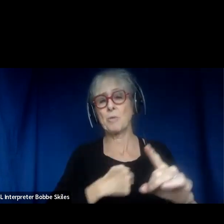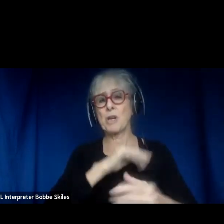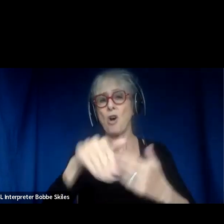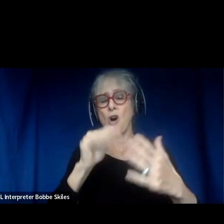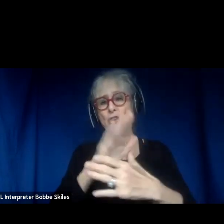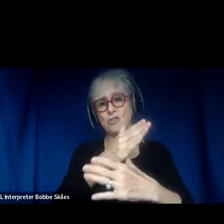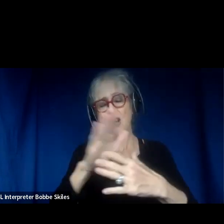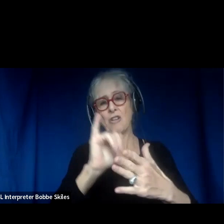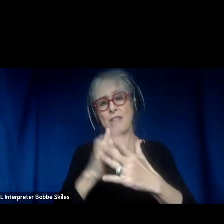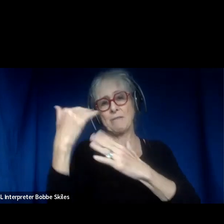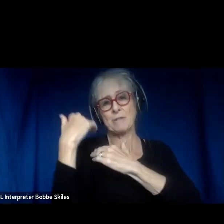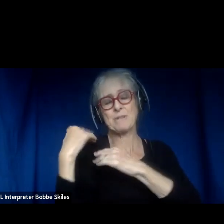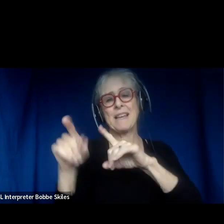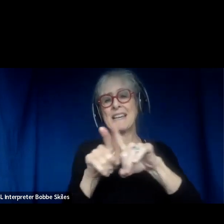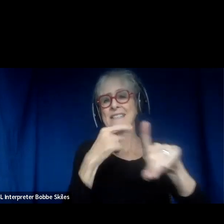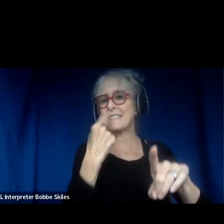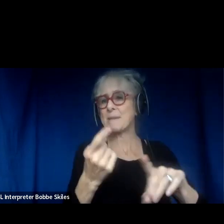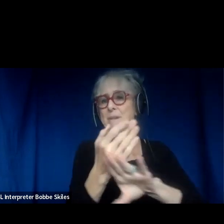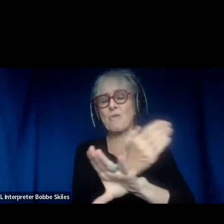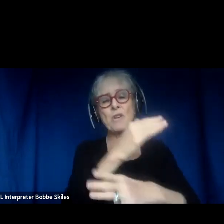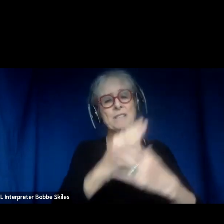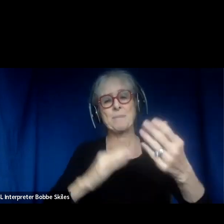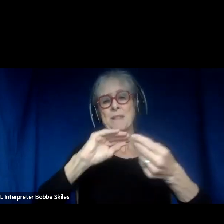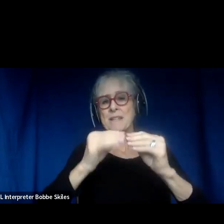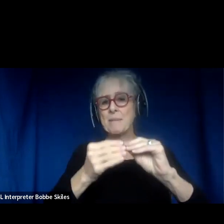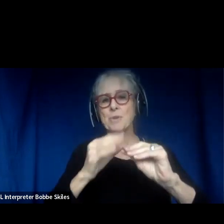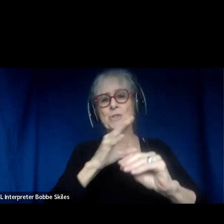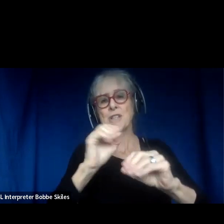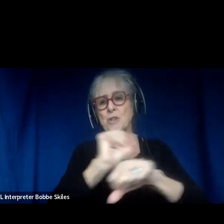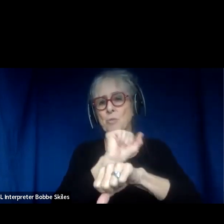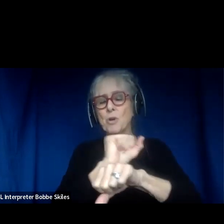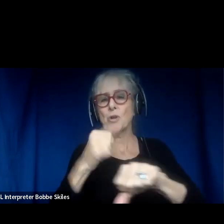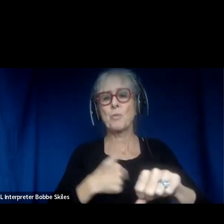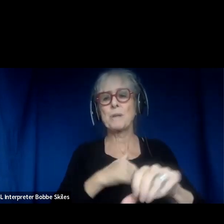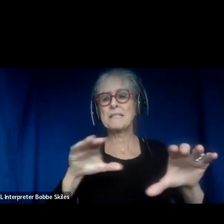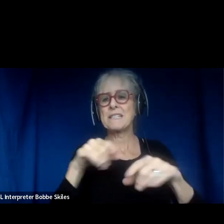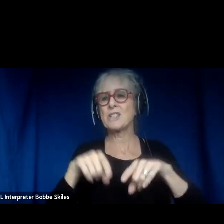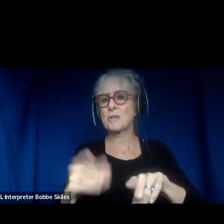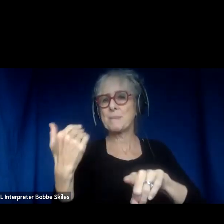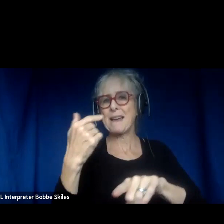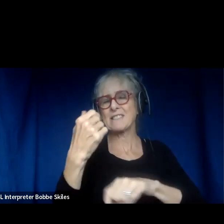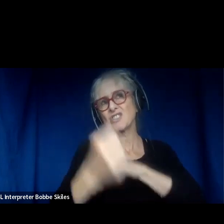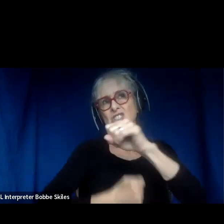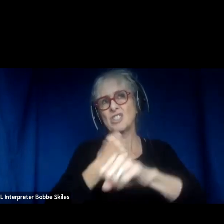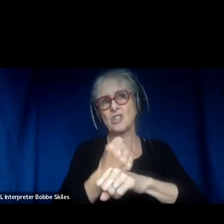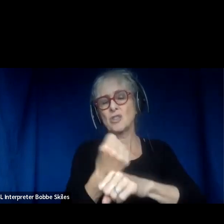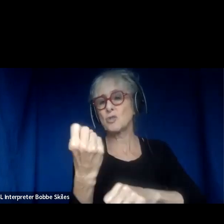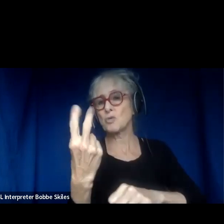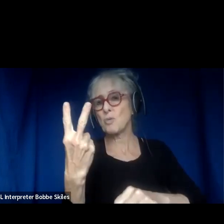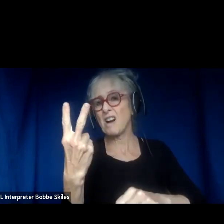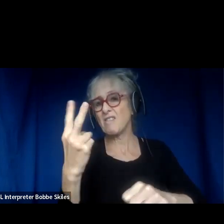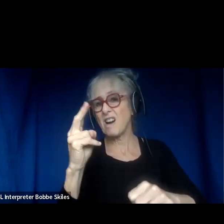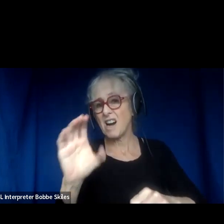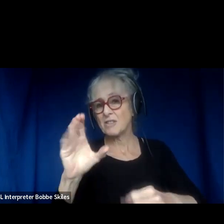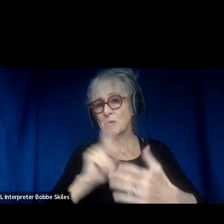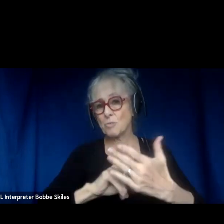the responsibility. As I shared before, some of the numbers in the work that we've done last year, there's 1,200 projects that we have